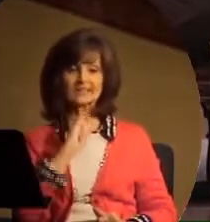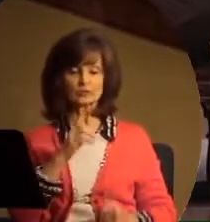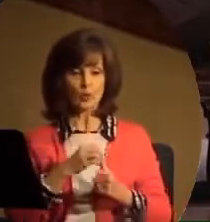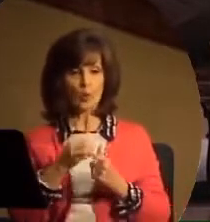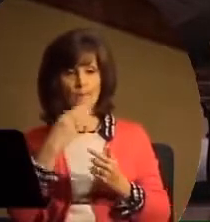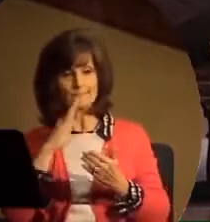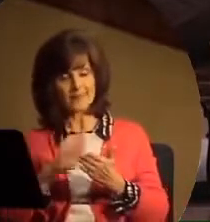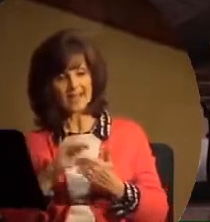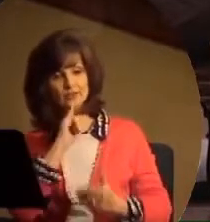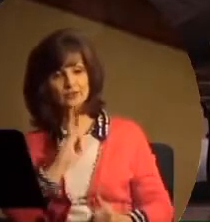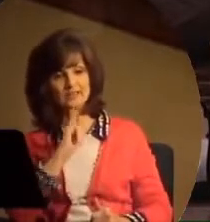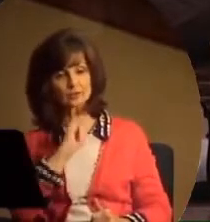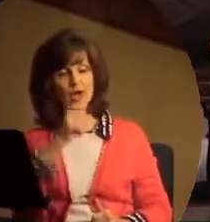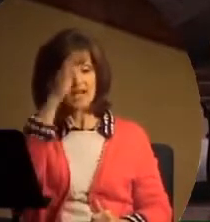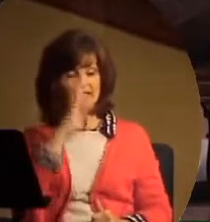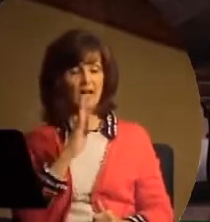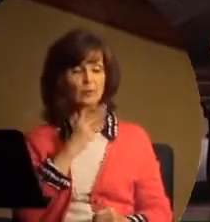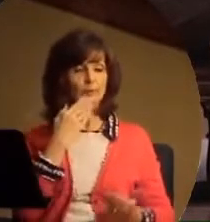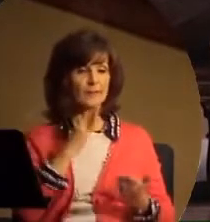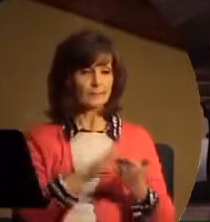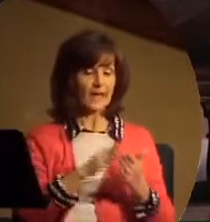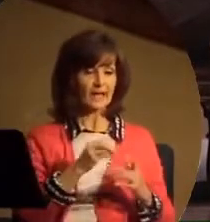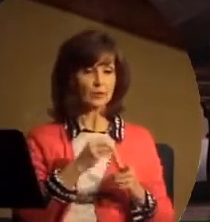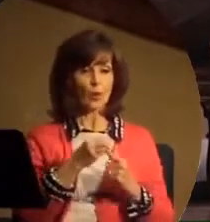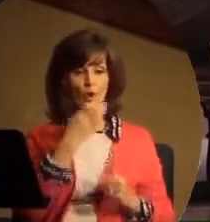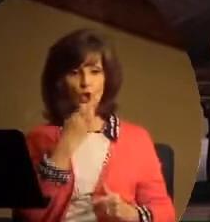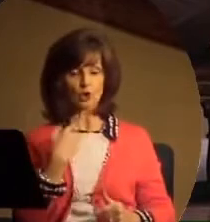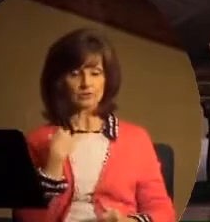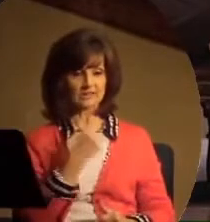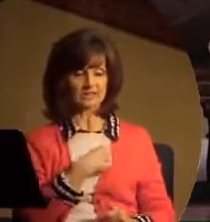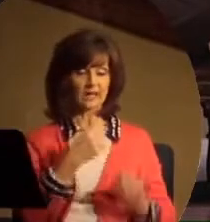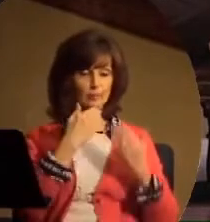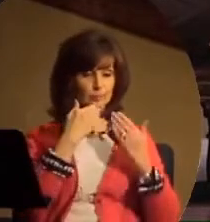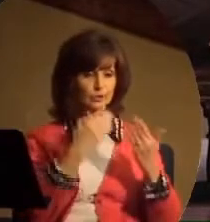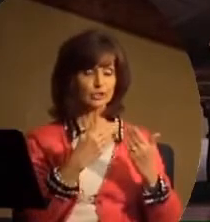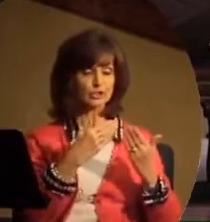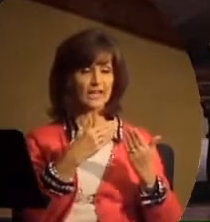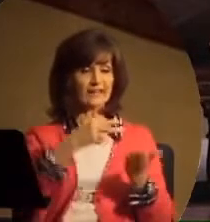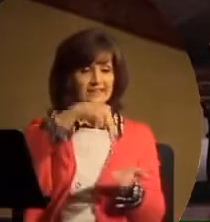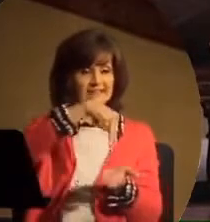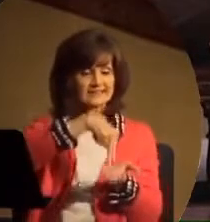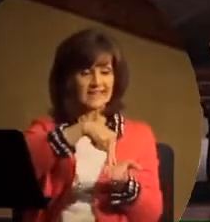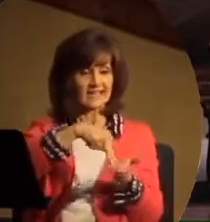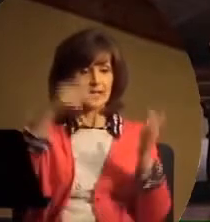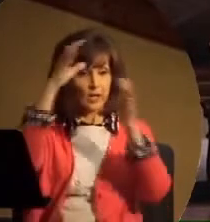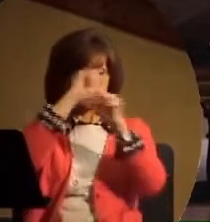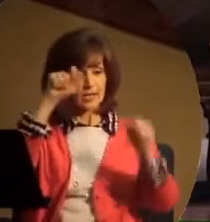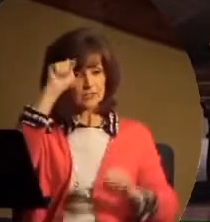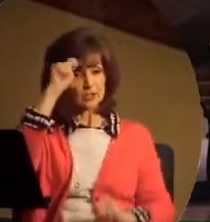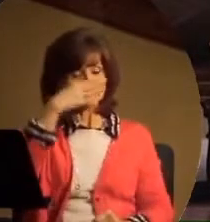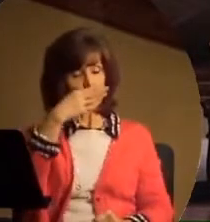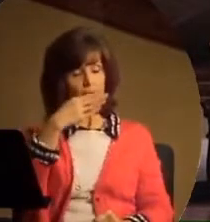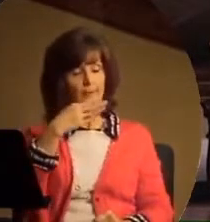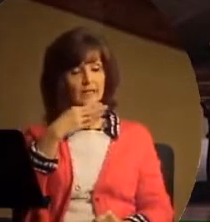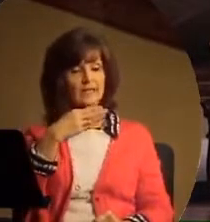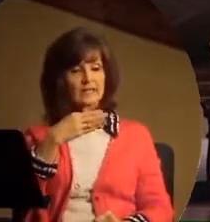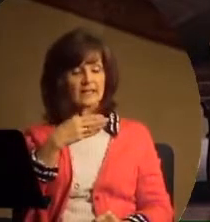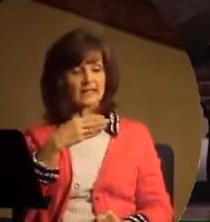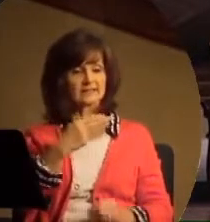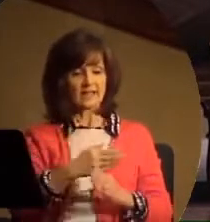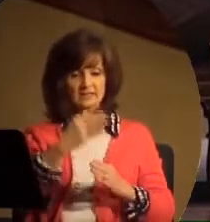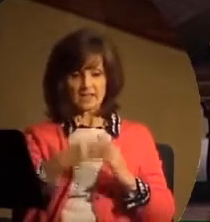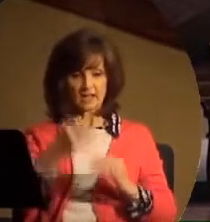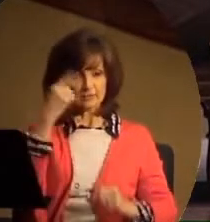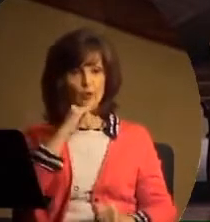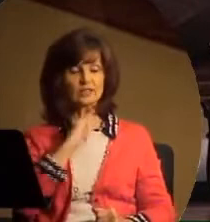God will be bad or curse us. I appreciate the stand that our president has taken for the nation of Israel. He